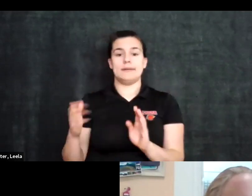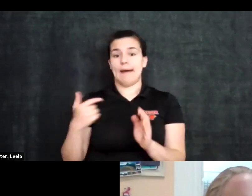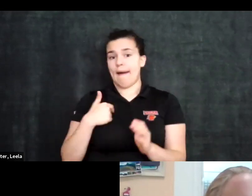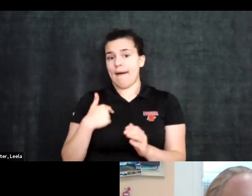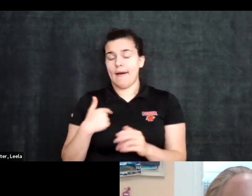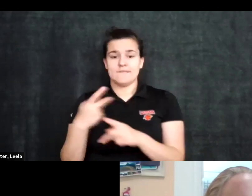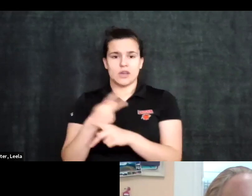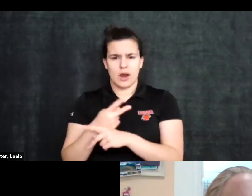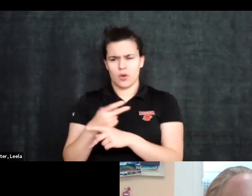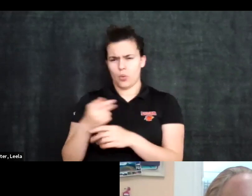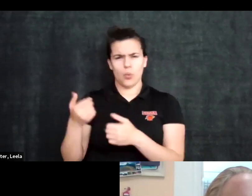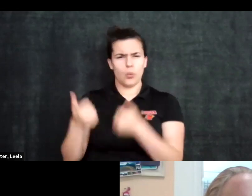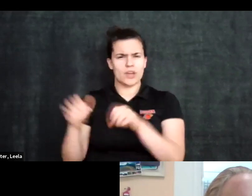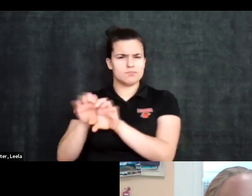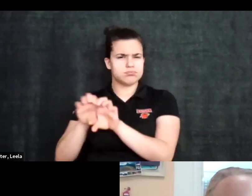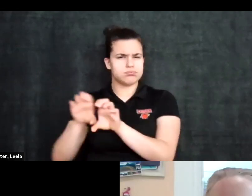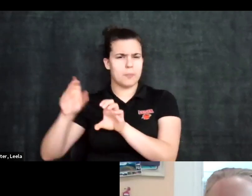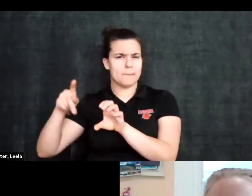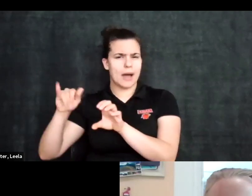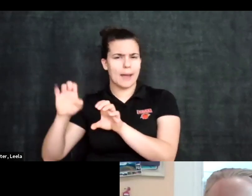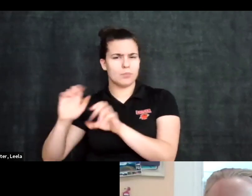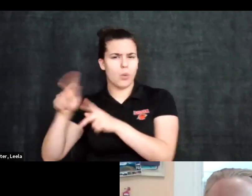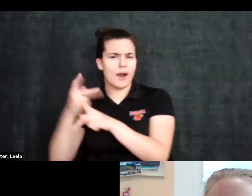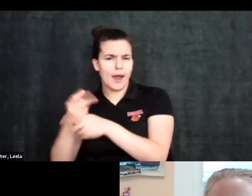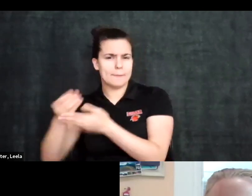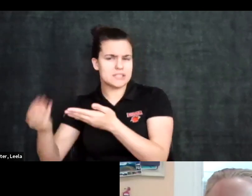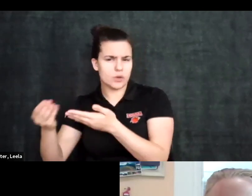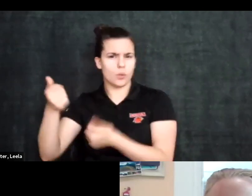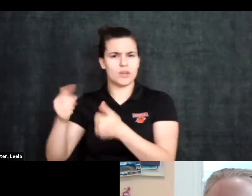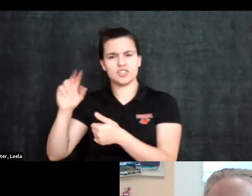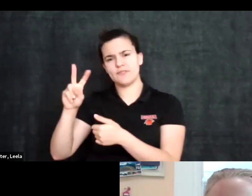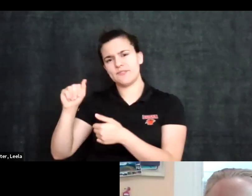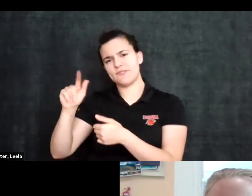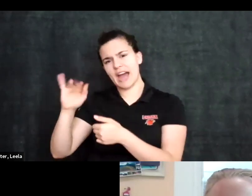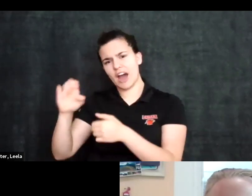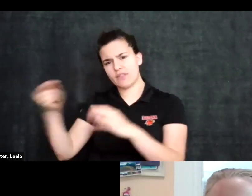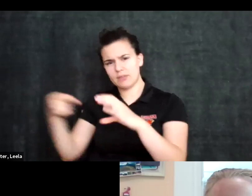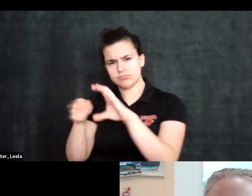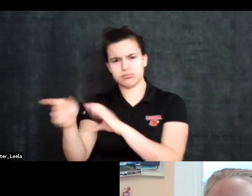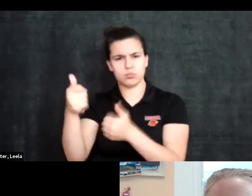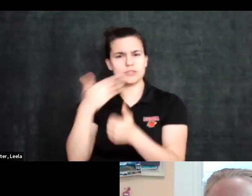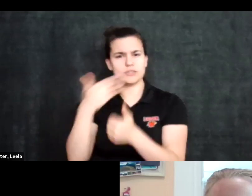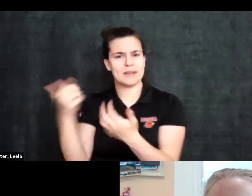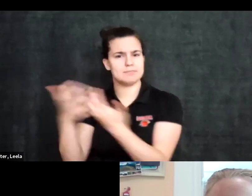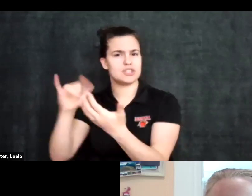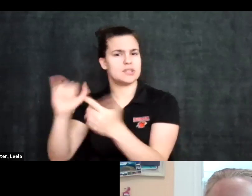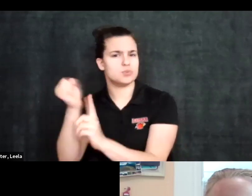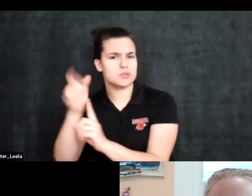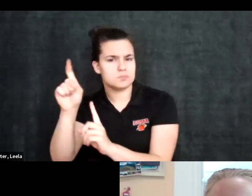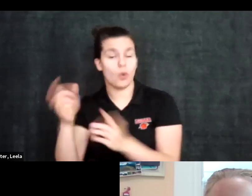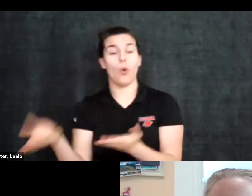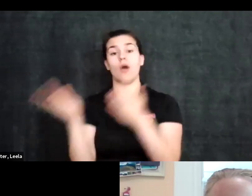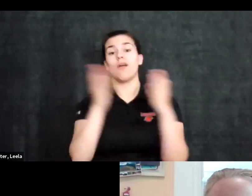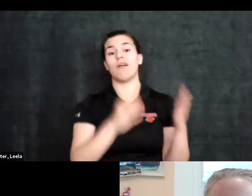of pipe or valves is best for a specific application. I may correspond with contractors on